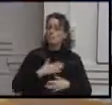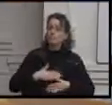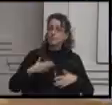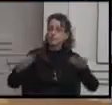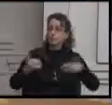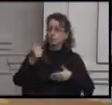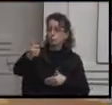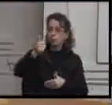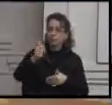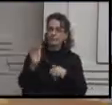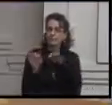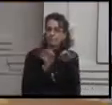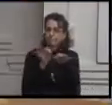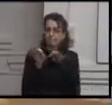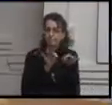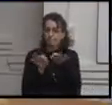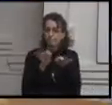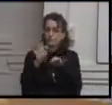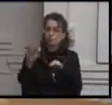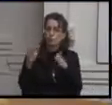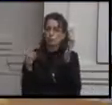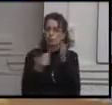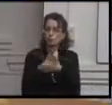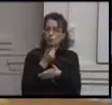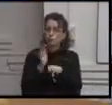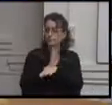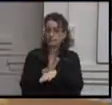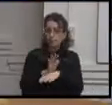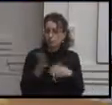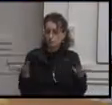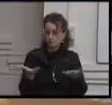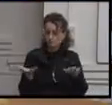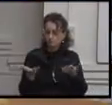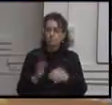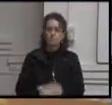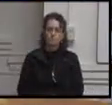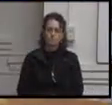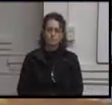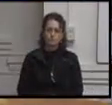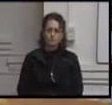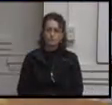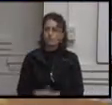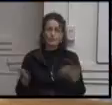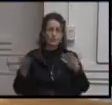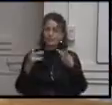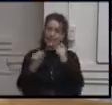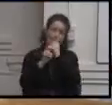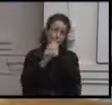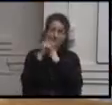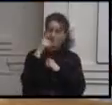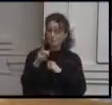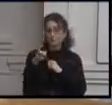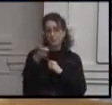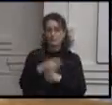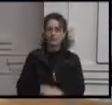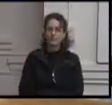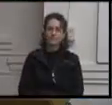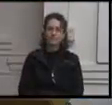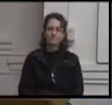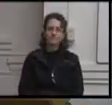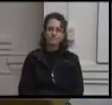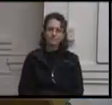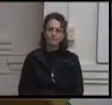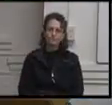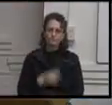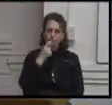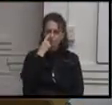about the business that you're going to be opening up, it's just some free airtime that you're getting, some free advertisement.